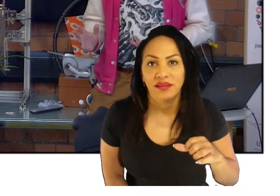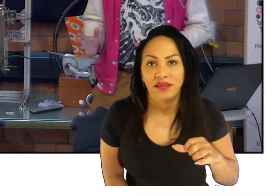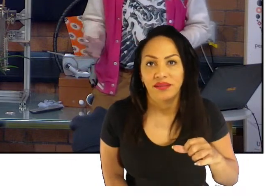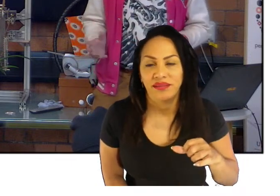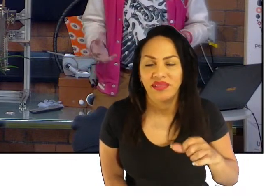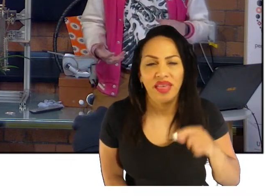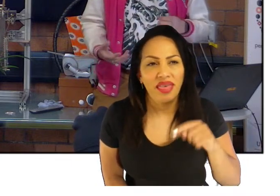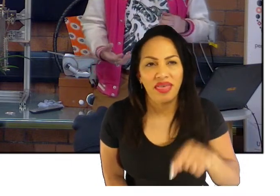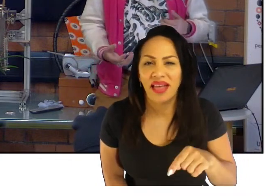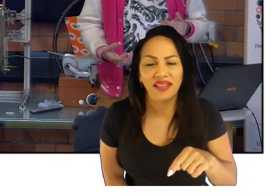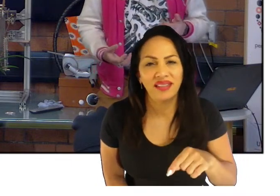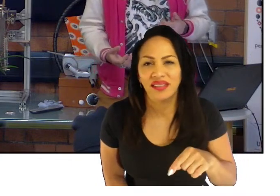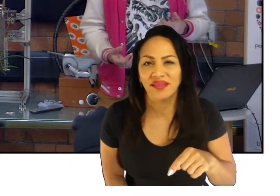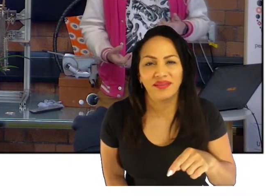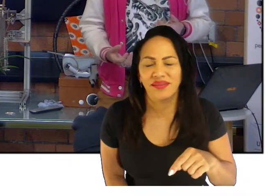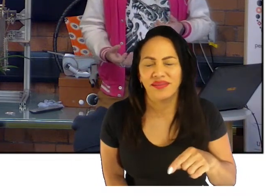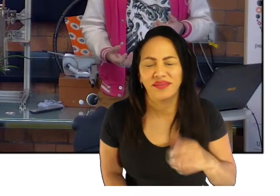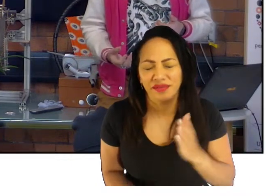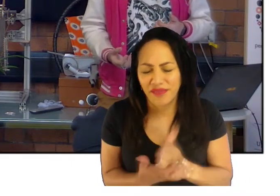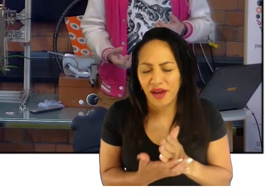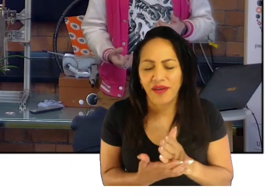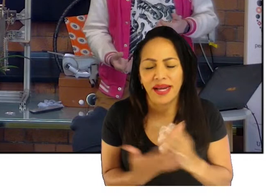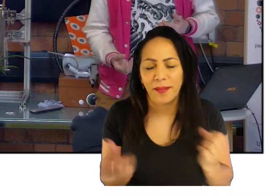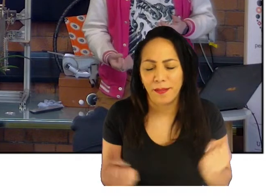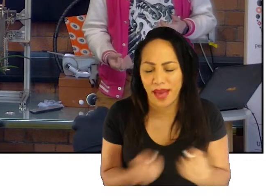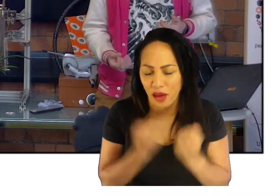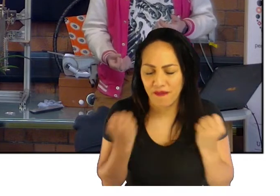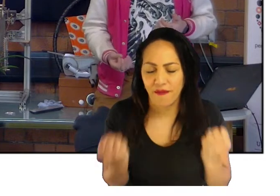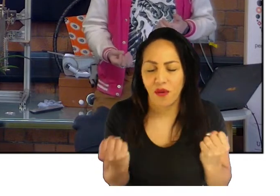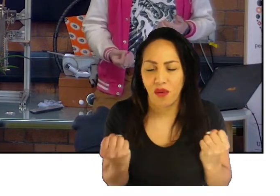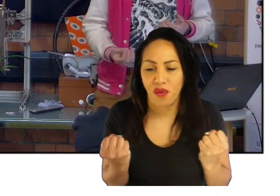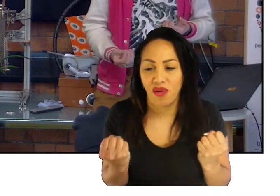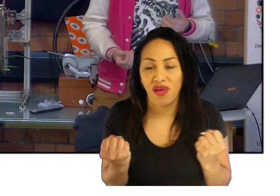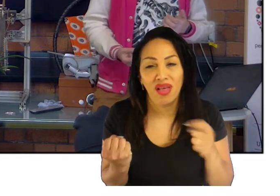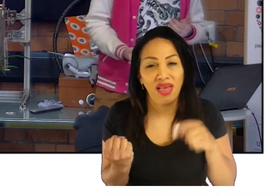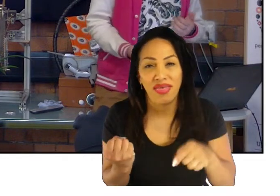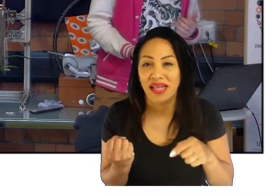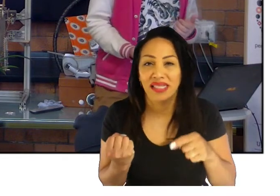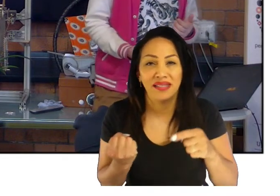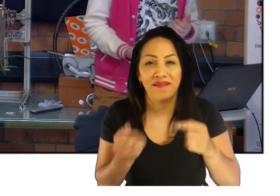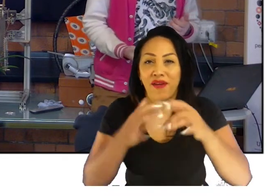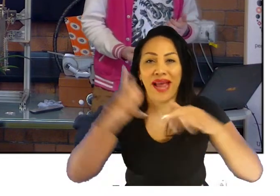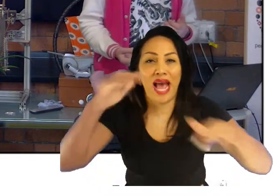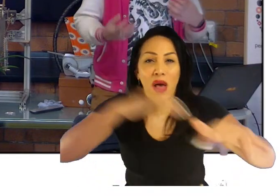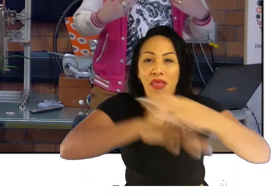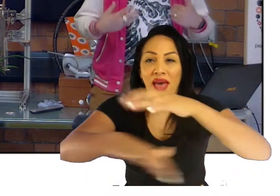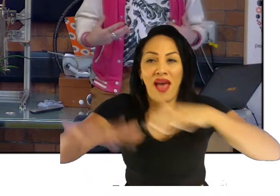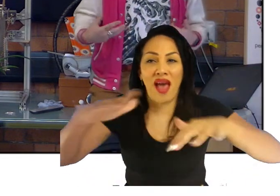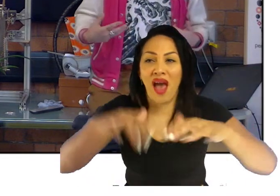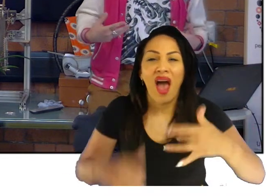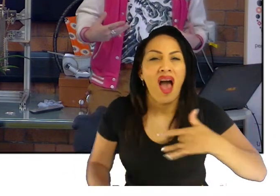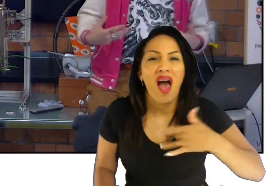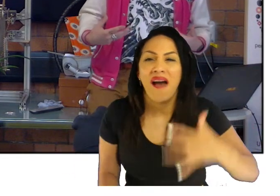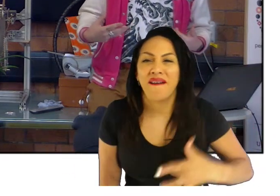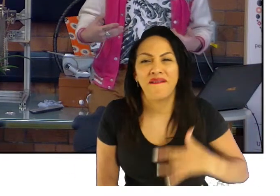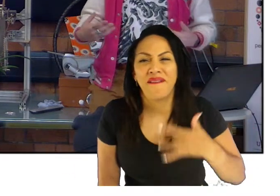everywhere, and I feel like no one consulted the disabled community on it before giving it